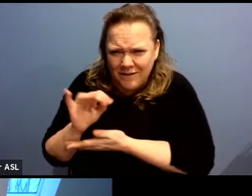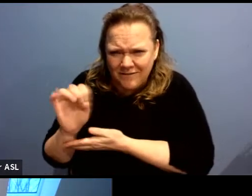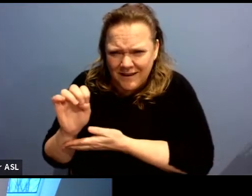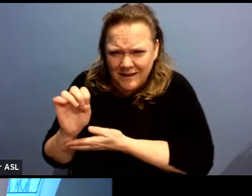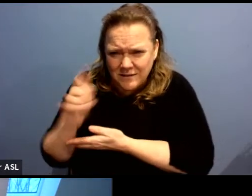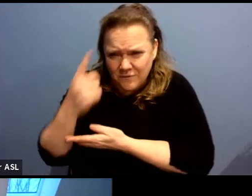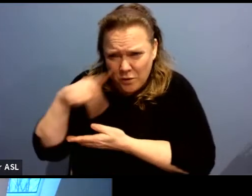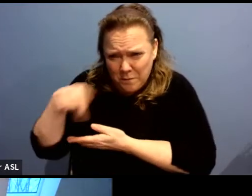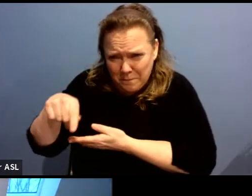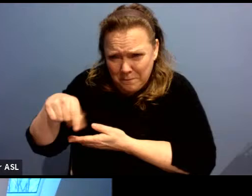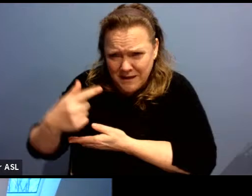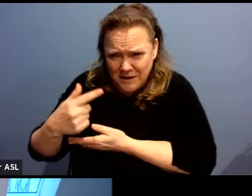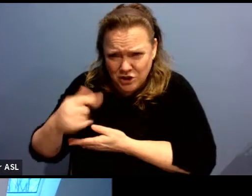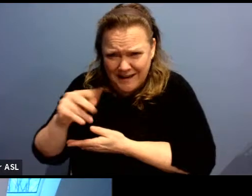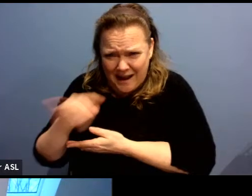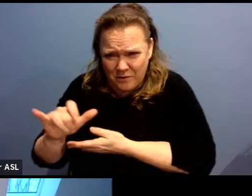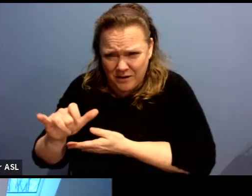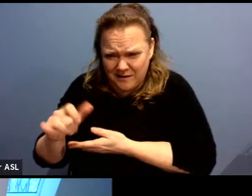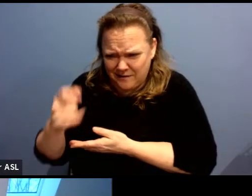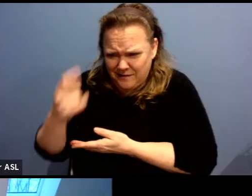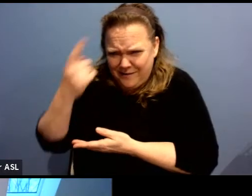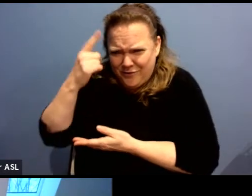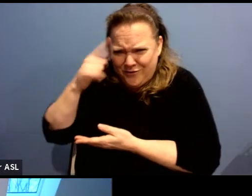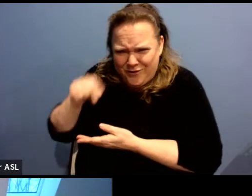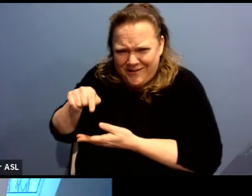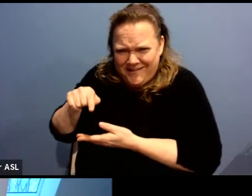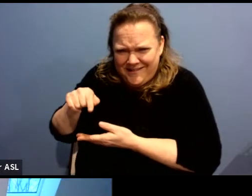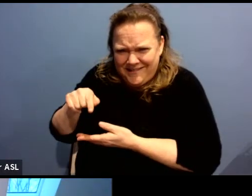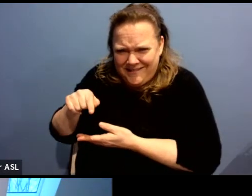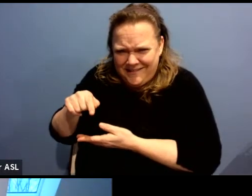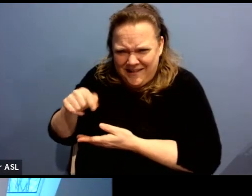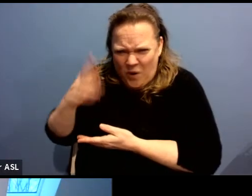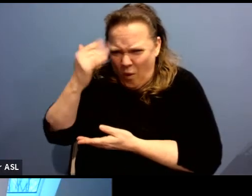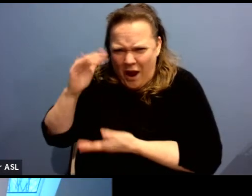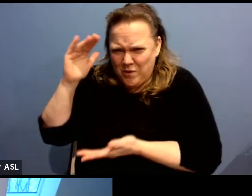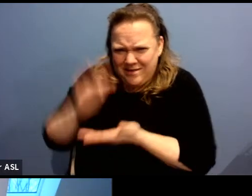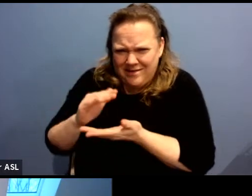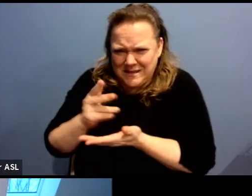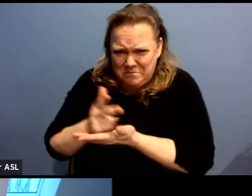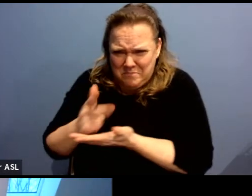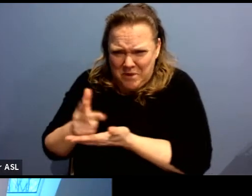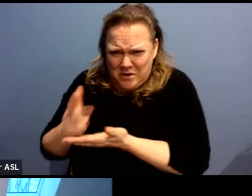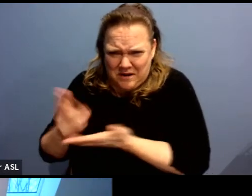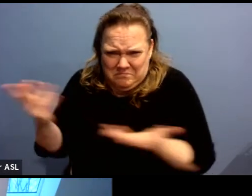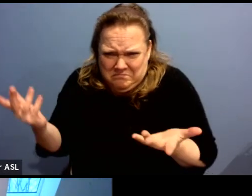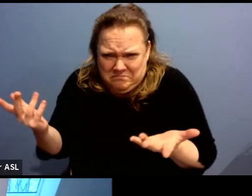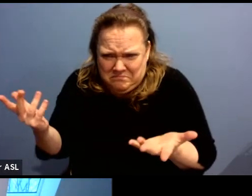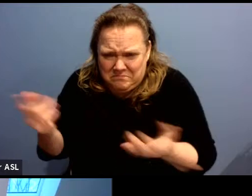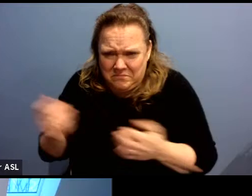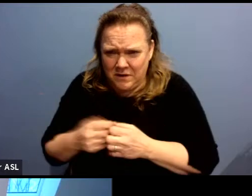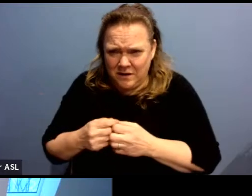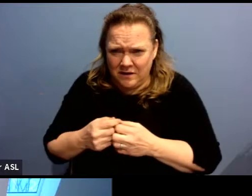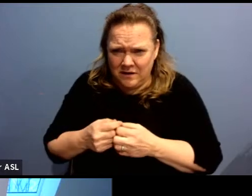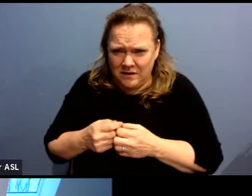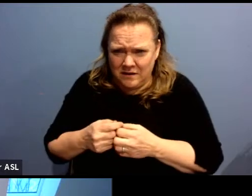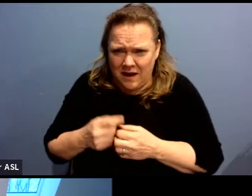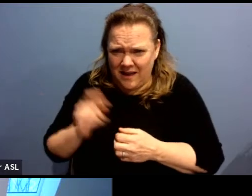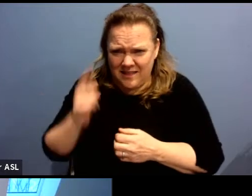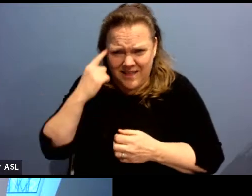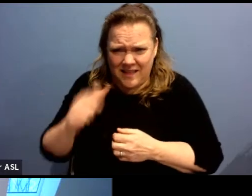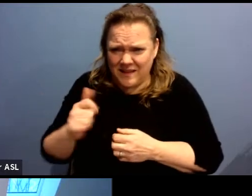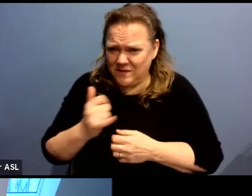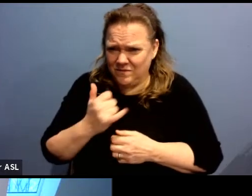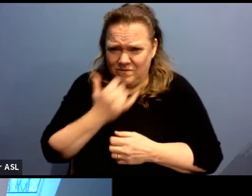necessary. I don't think the parking fee should be lower anywhere, particularly one jurisdiction. I think it's totally wrong to do